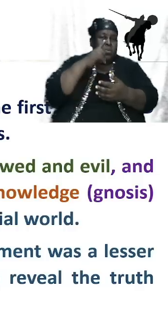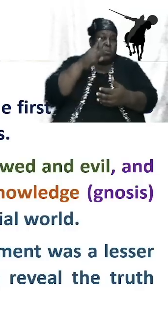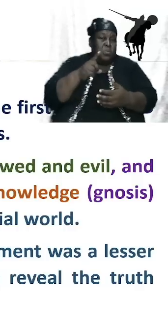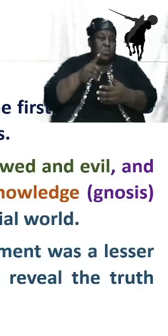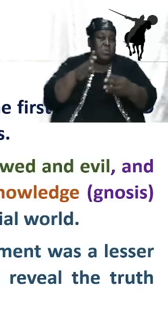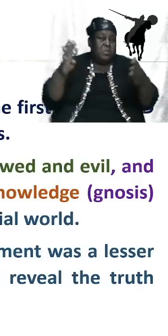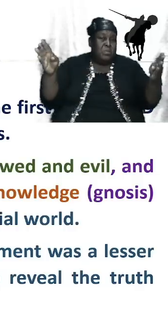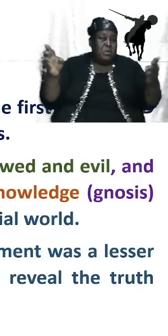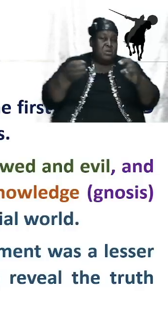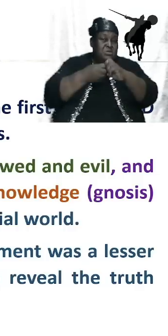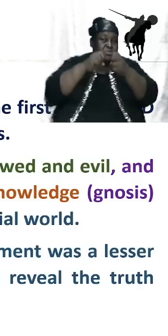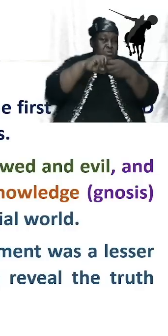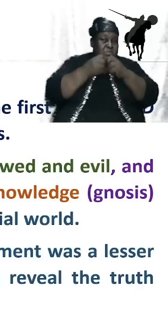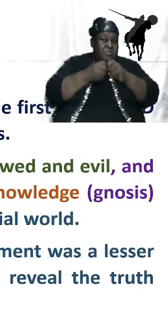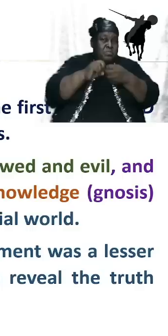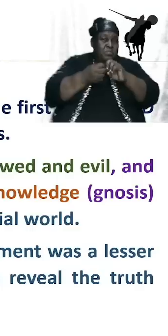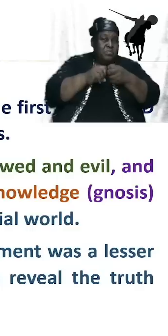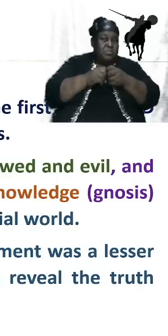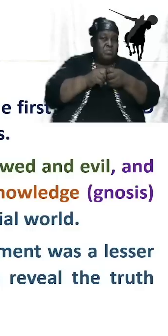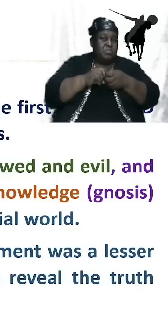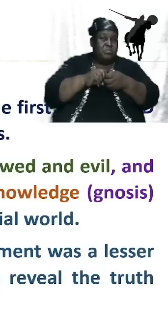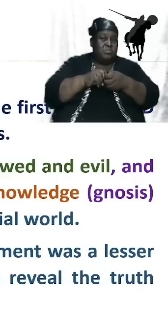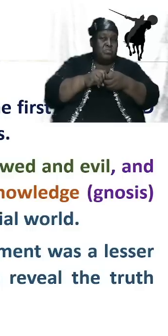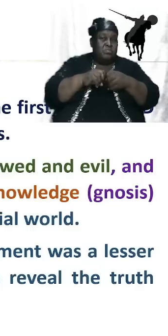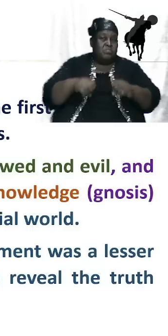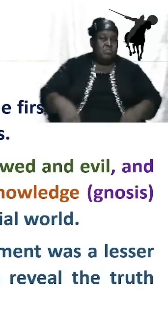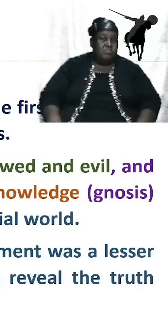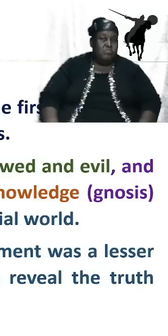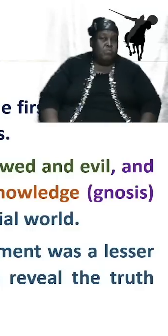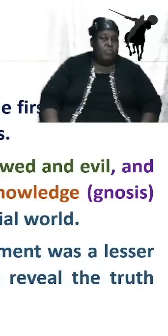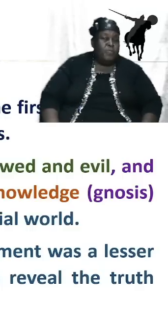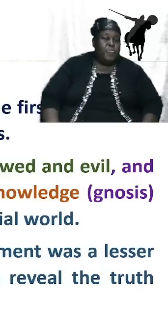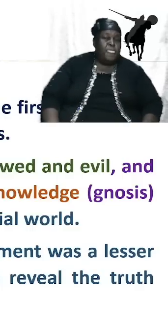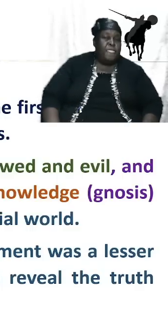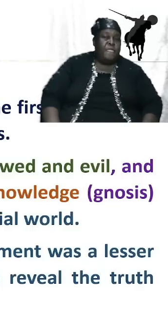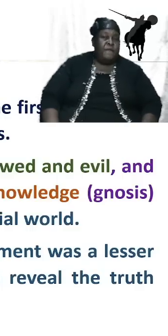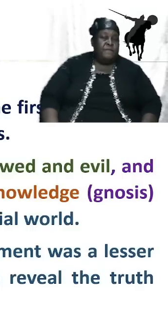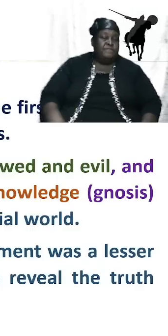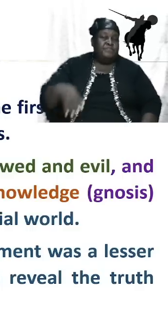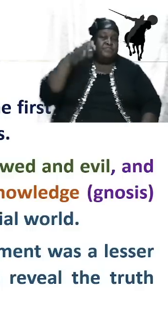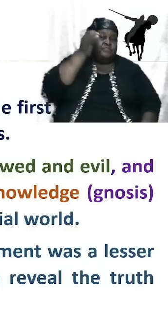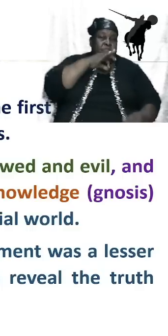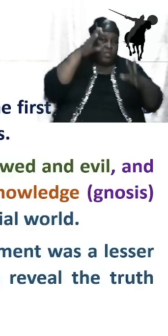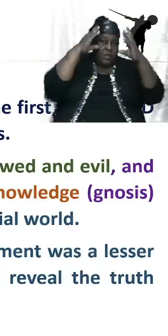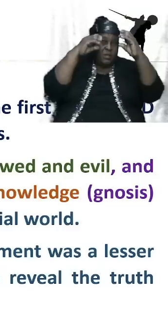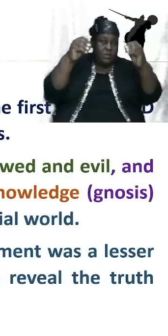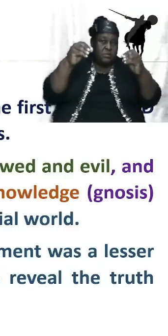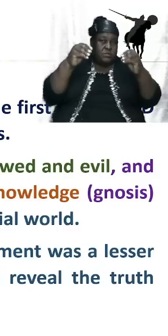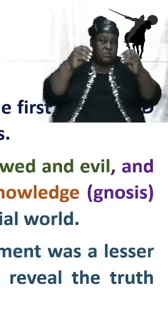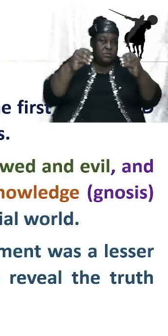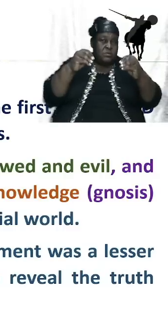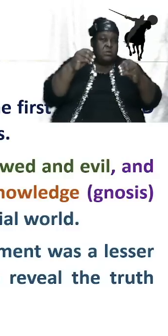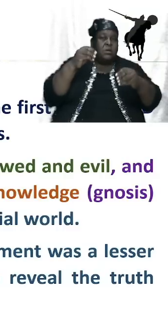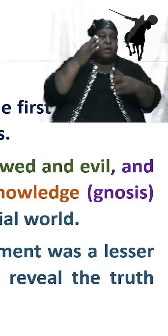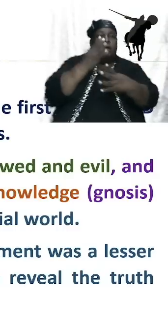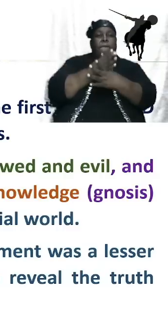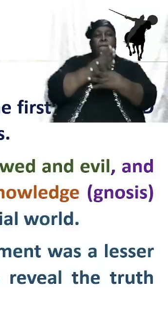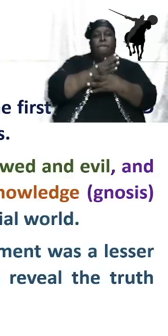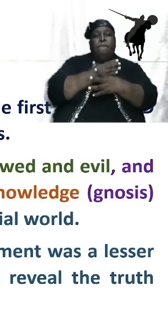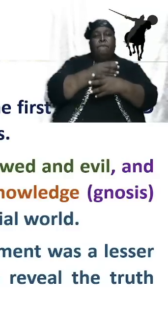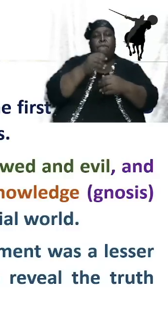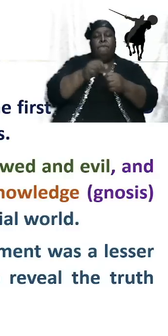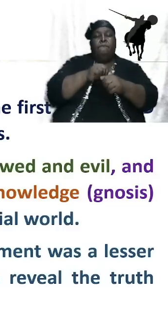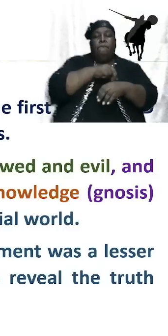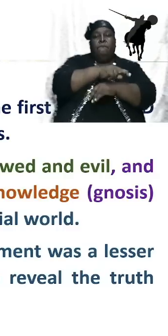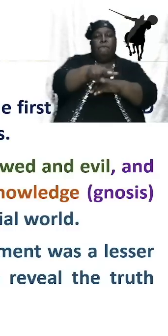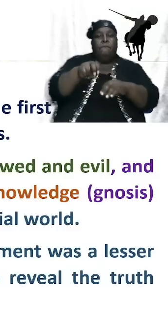biggest problems, as I said earlier, remember I told you that false teachings try to affect the very nature